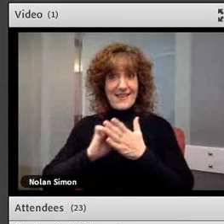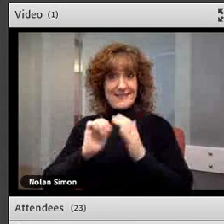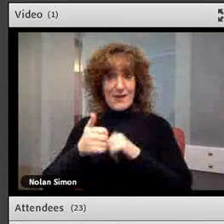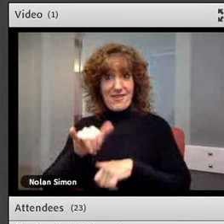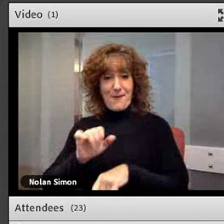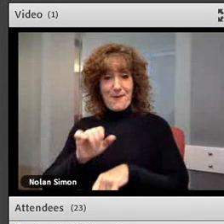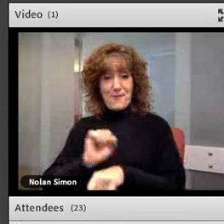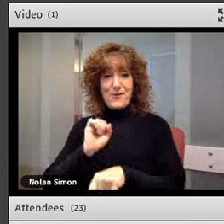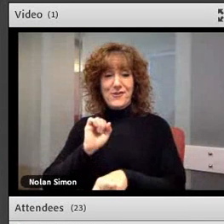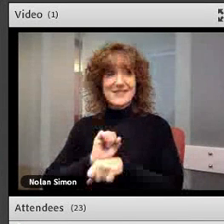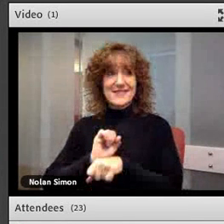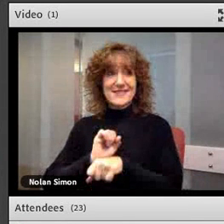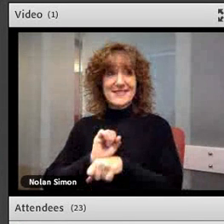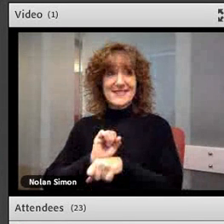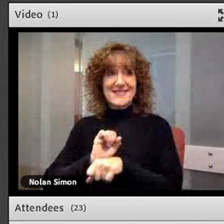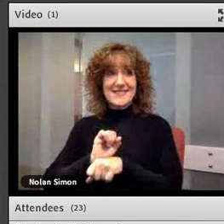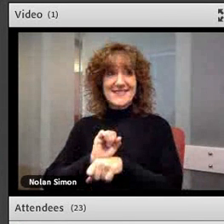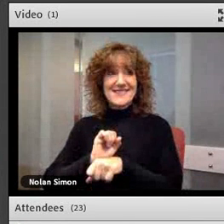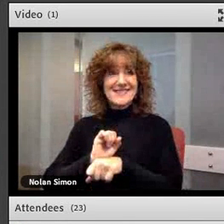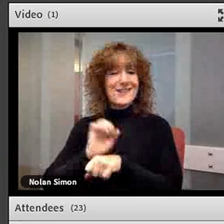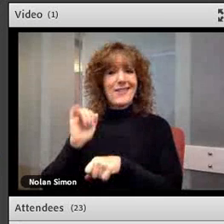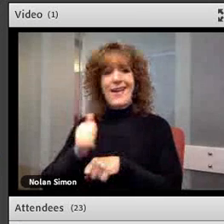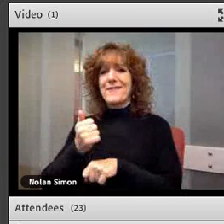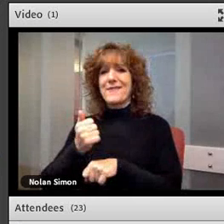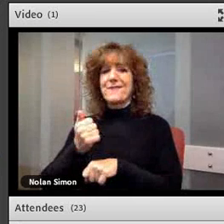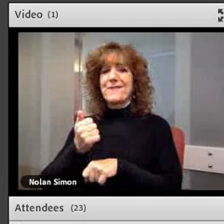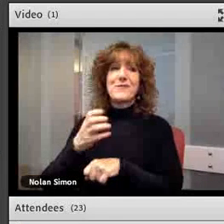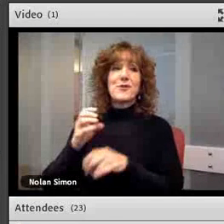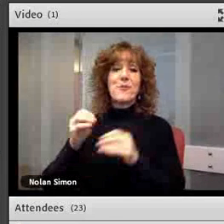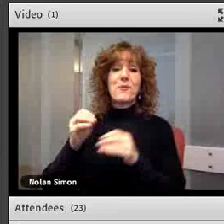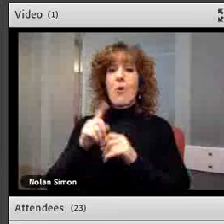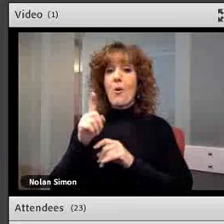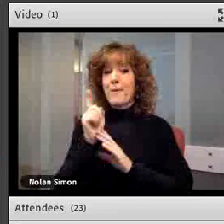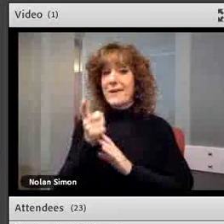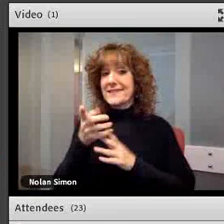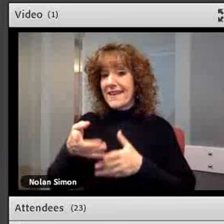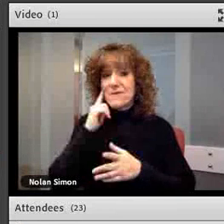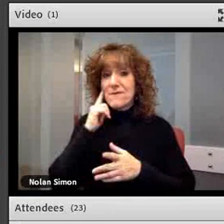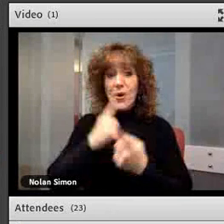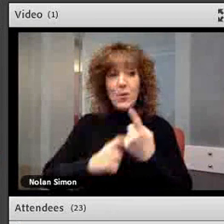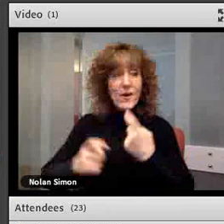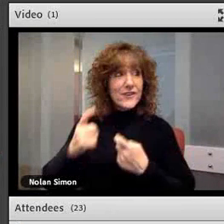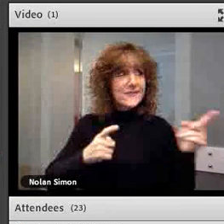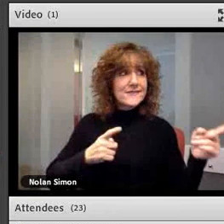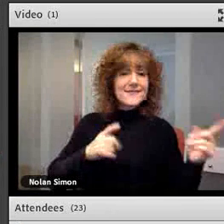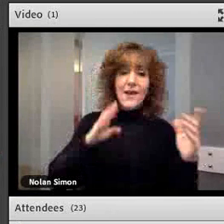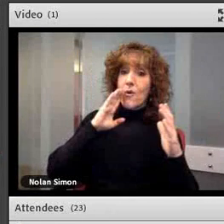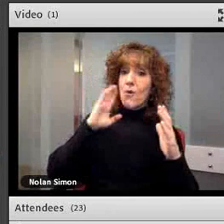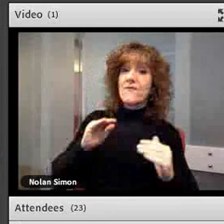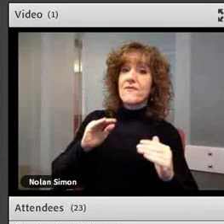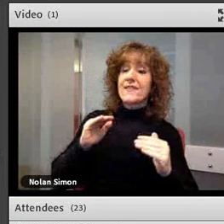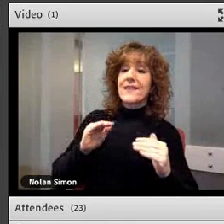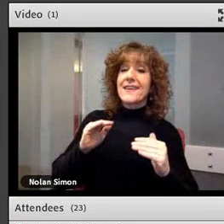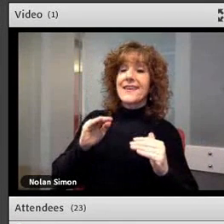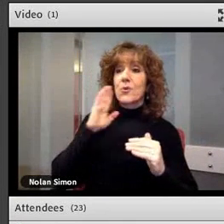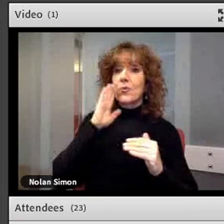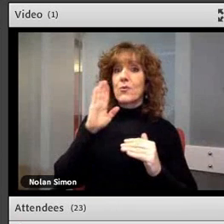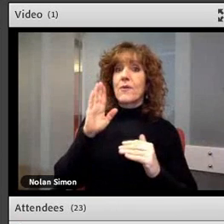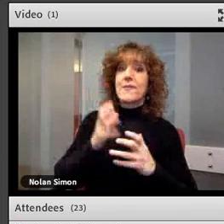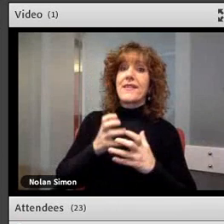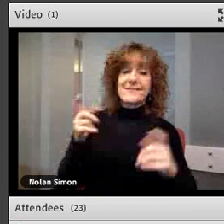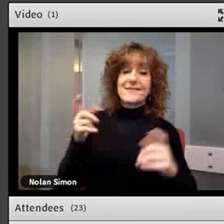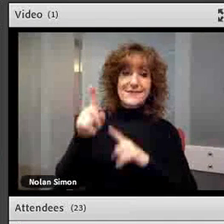So that gives us just a few more minutes for questions. And hopefully there'll be lots